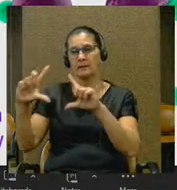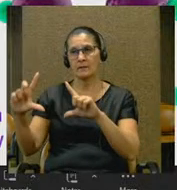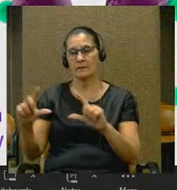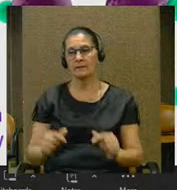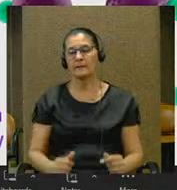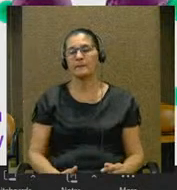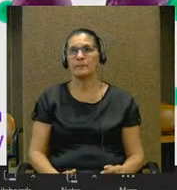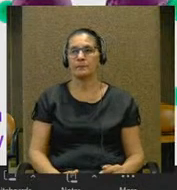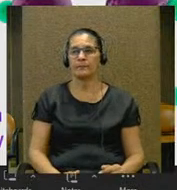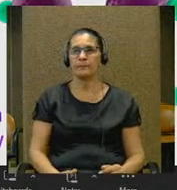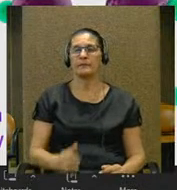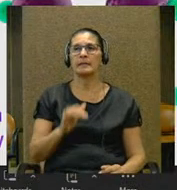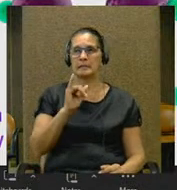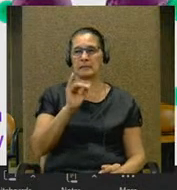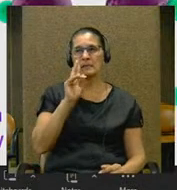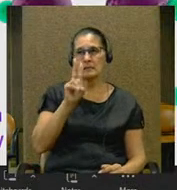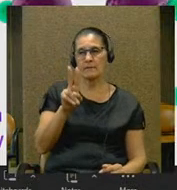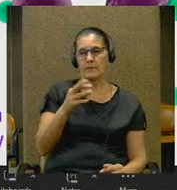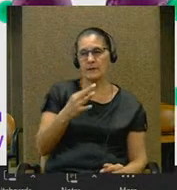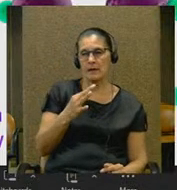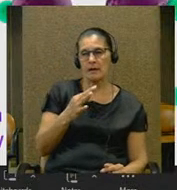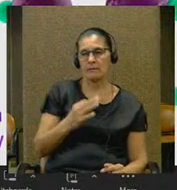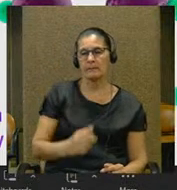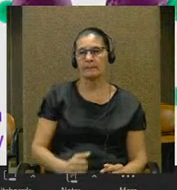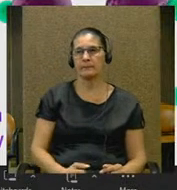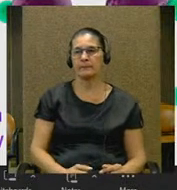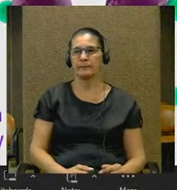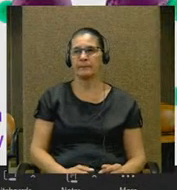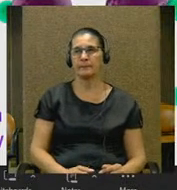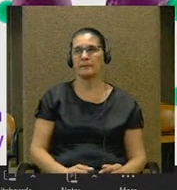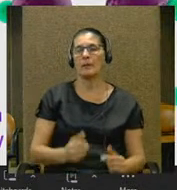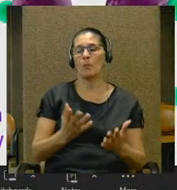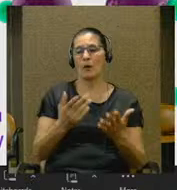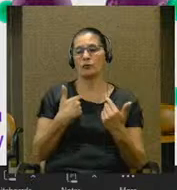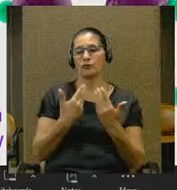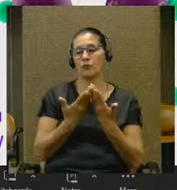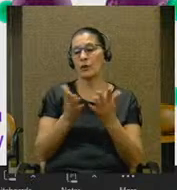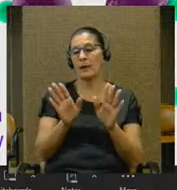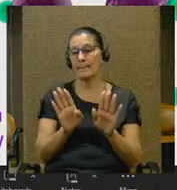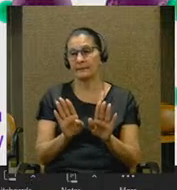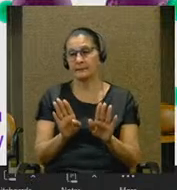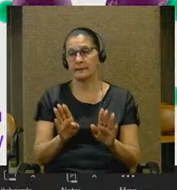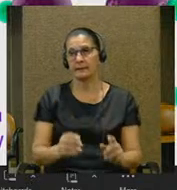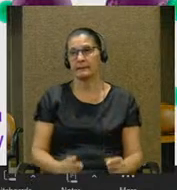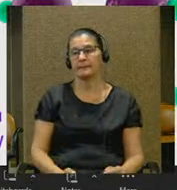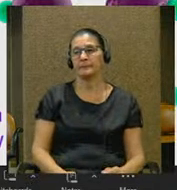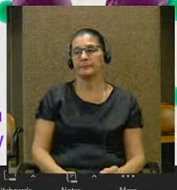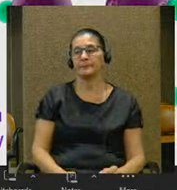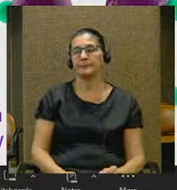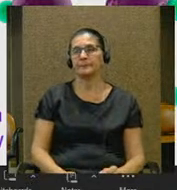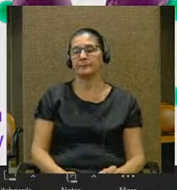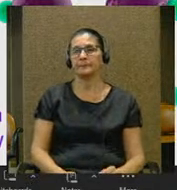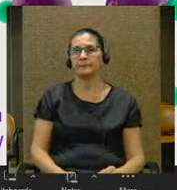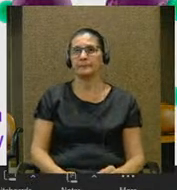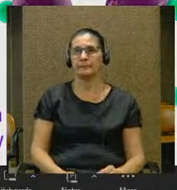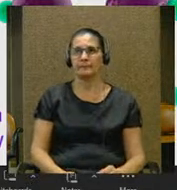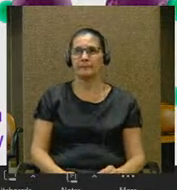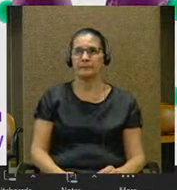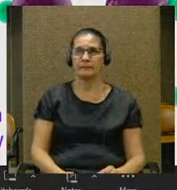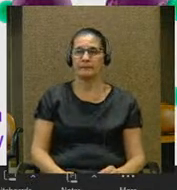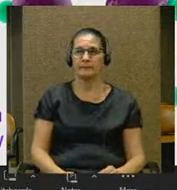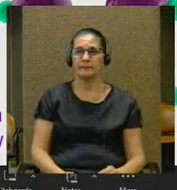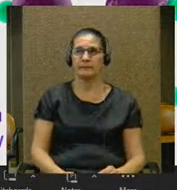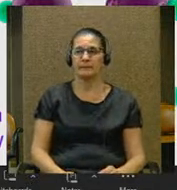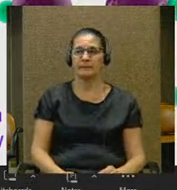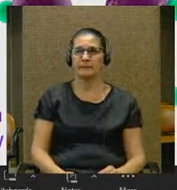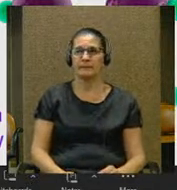Yes, we see them. Okay. Should I jump right in? Go for it. Great. Well, buenas noches.